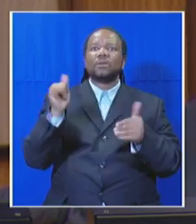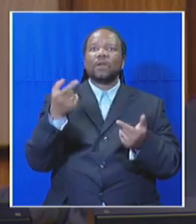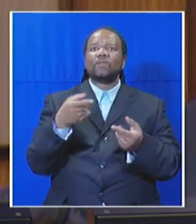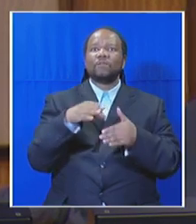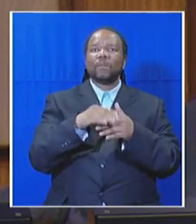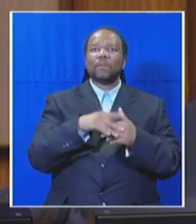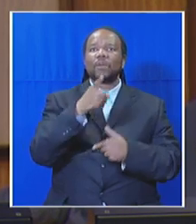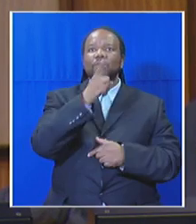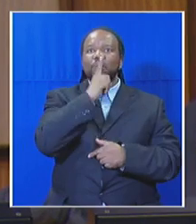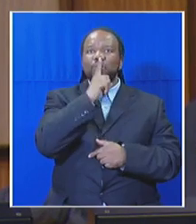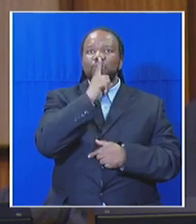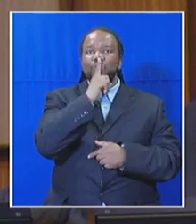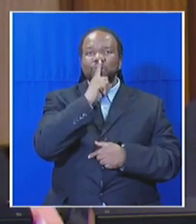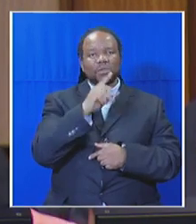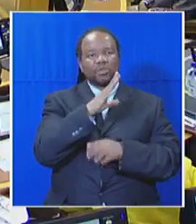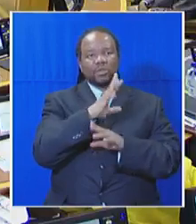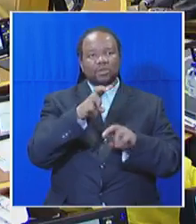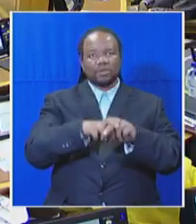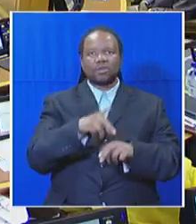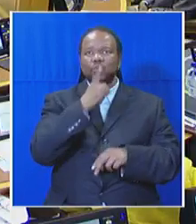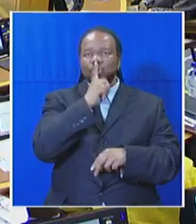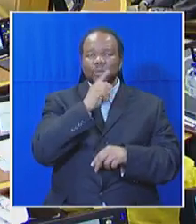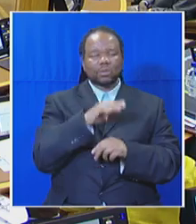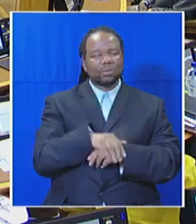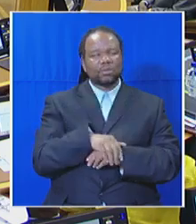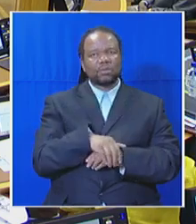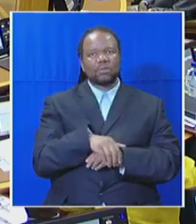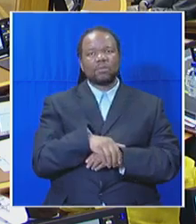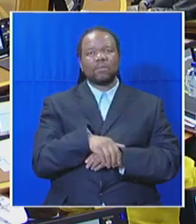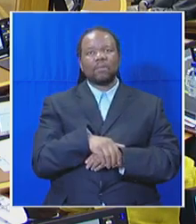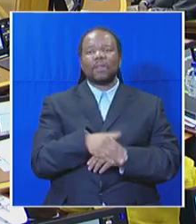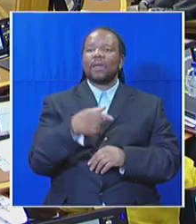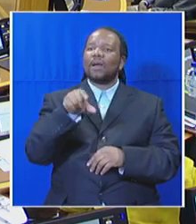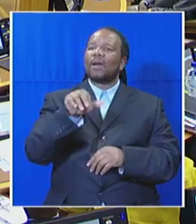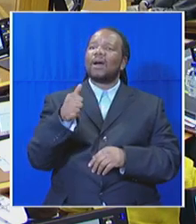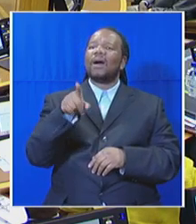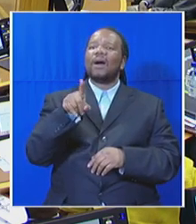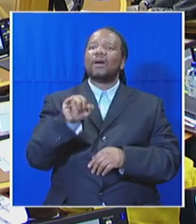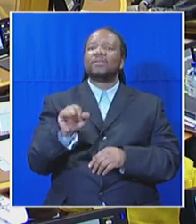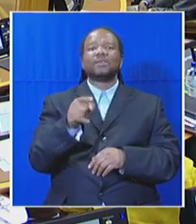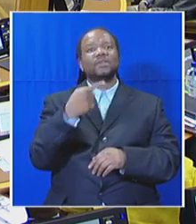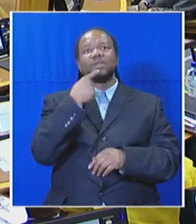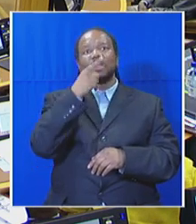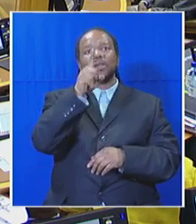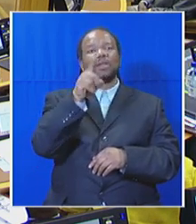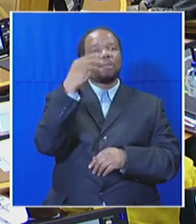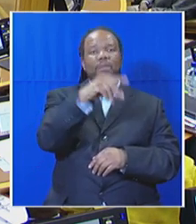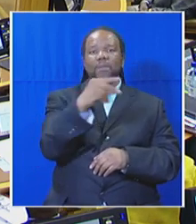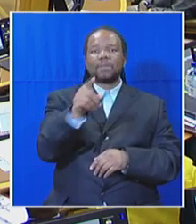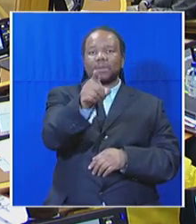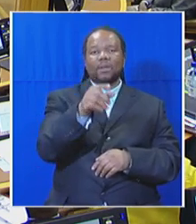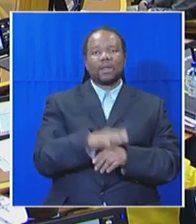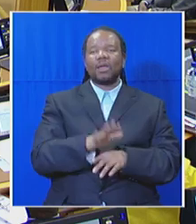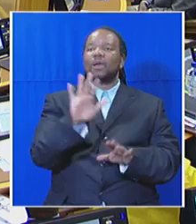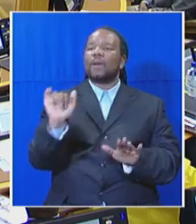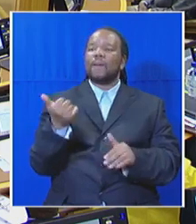down. Sit down. Honorable She even Kadi. voted that we should be beaten here. That one. Honorable She wasn't Kadi, in take that your debate.